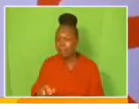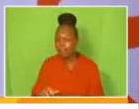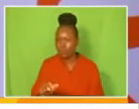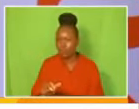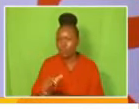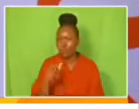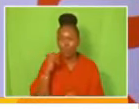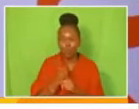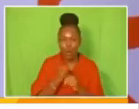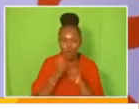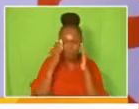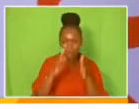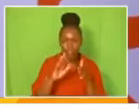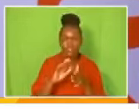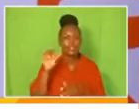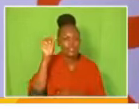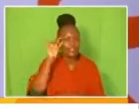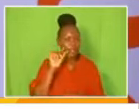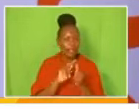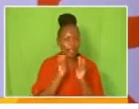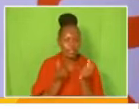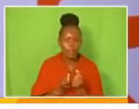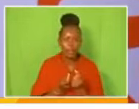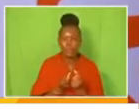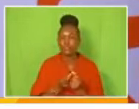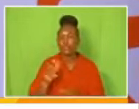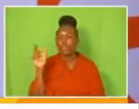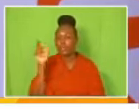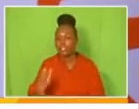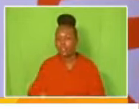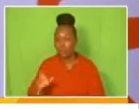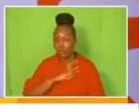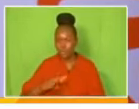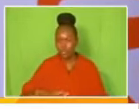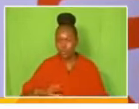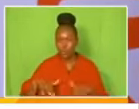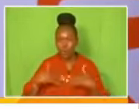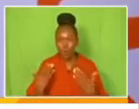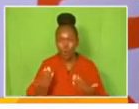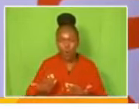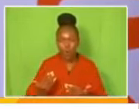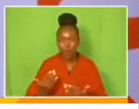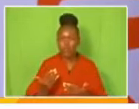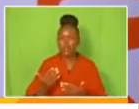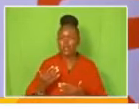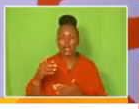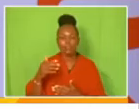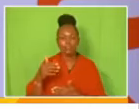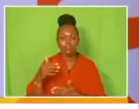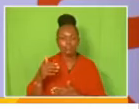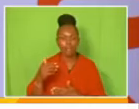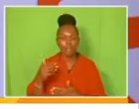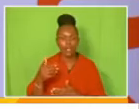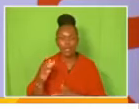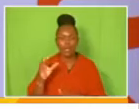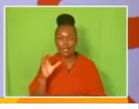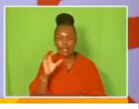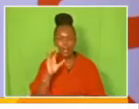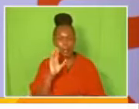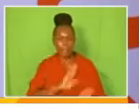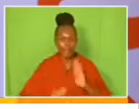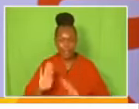gender, regional, religion, or racial cards and character assassination